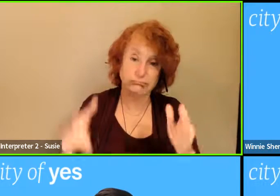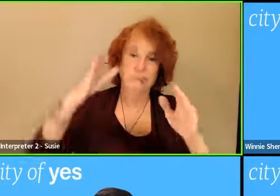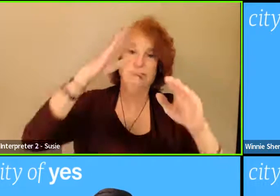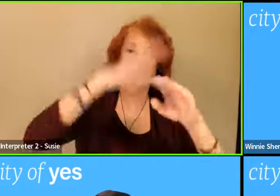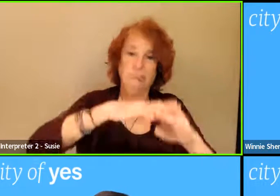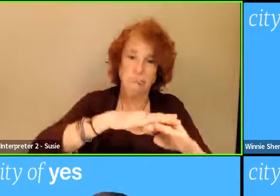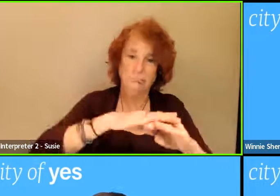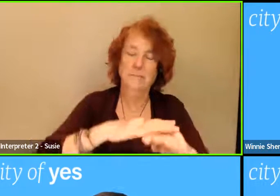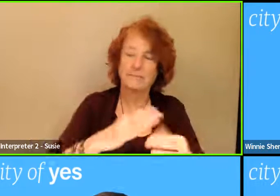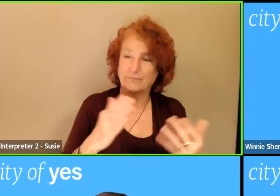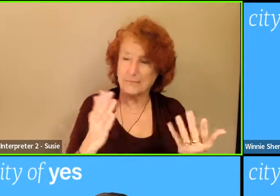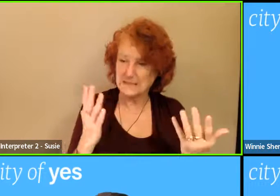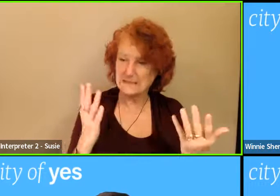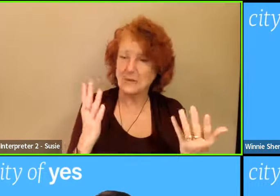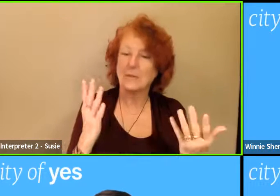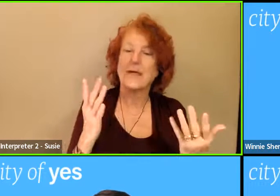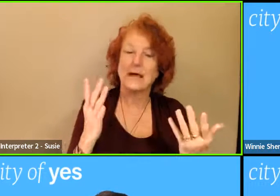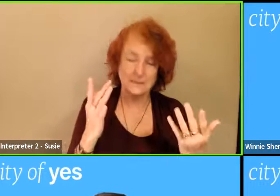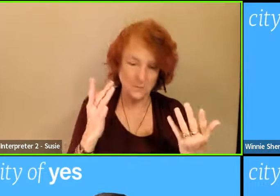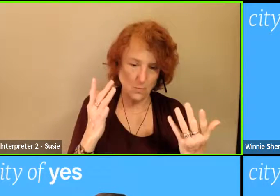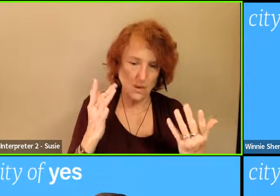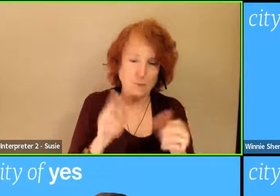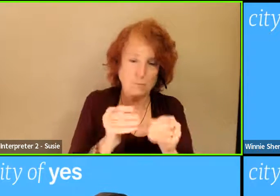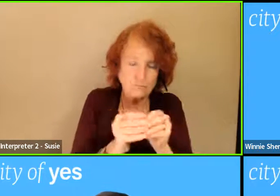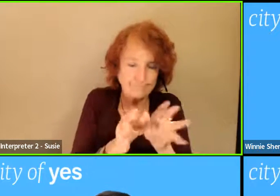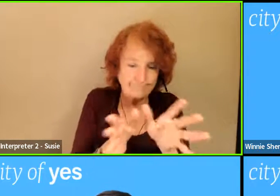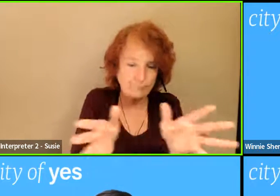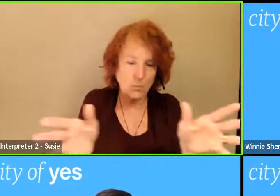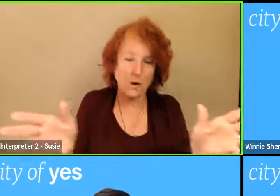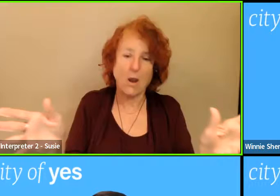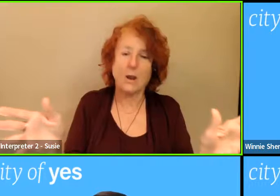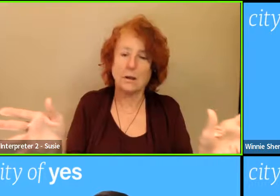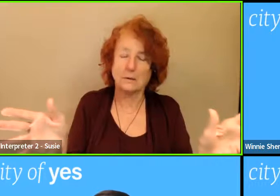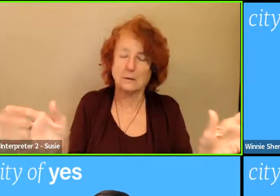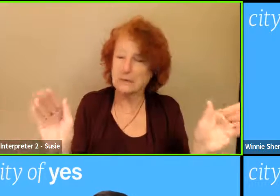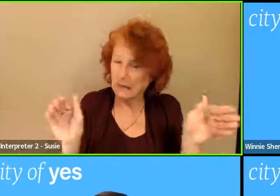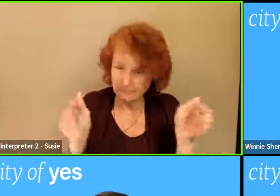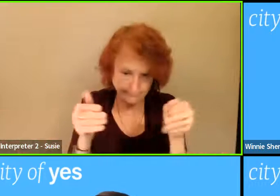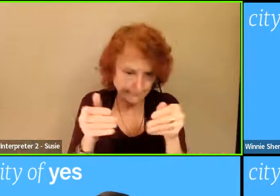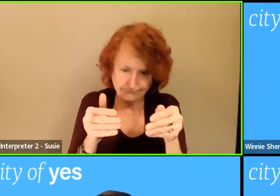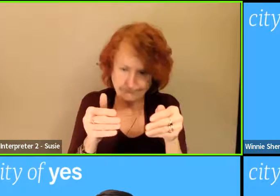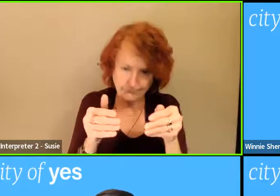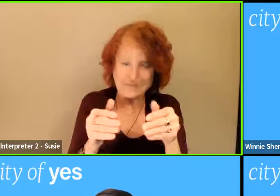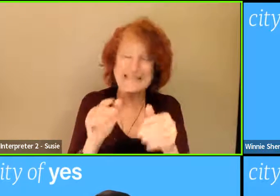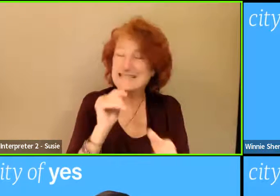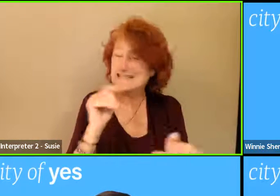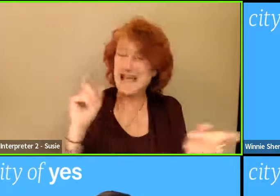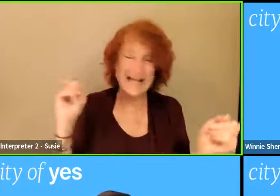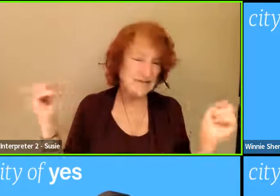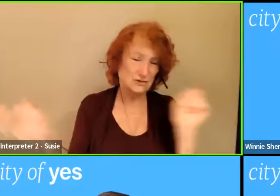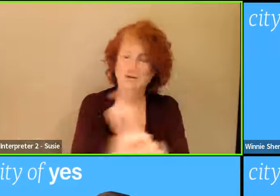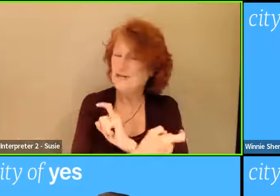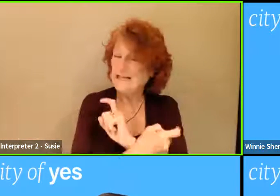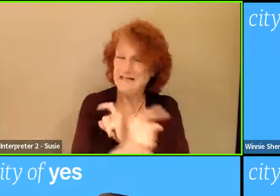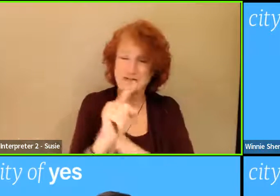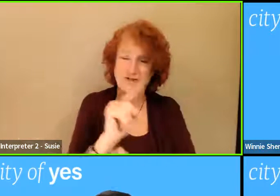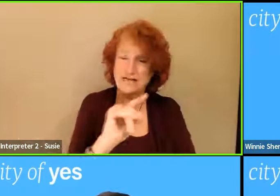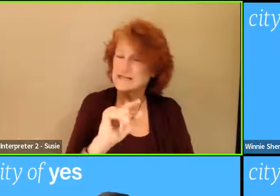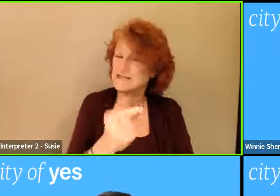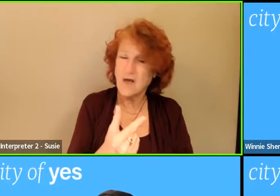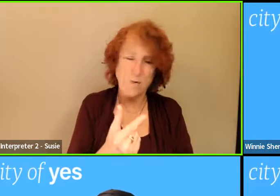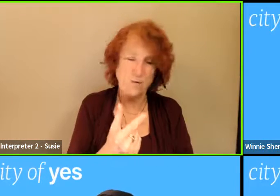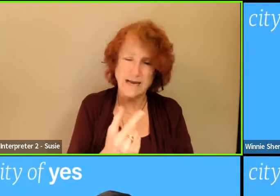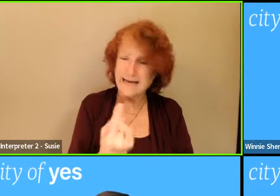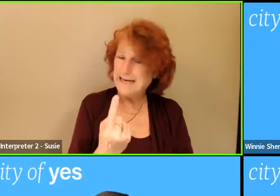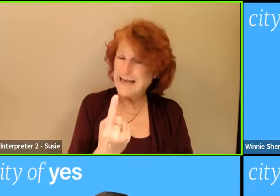the broad geographic approach and the incremental approach. This is not dramatically changing the zoning in any neighborhood. It's just a